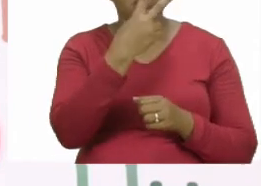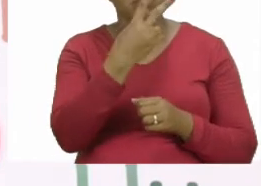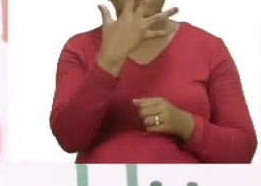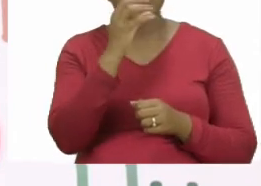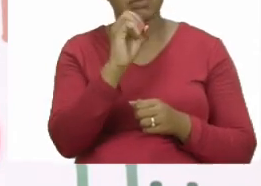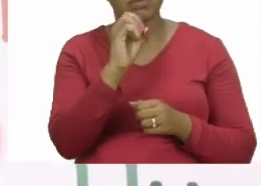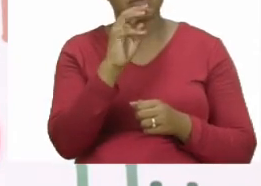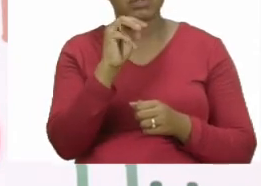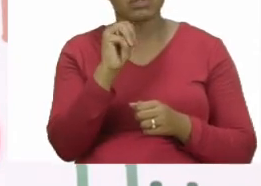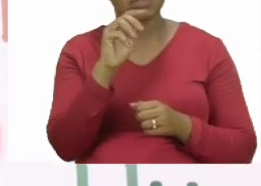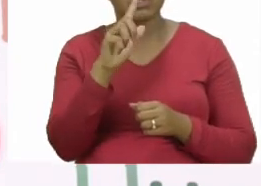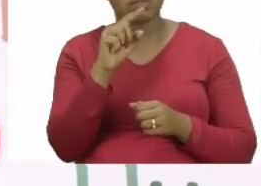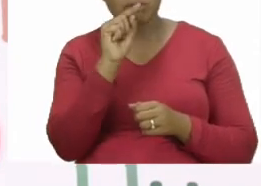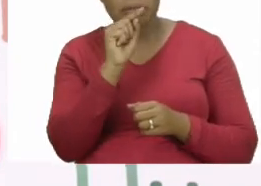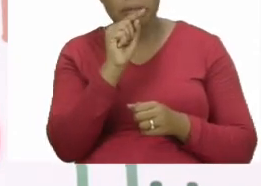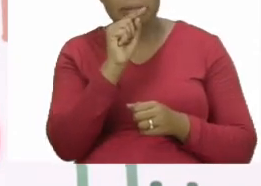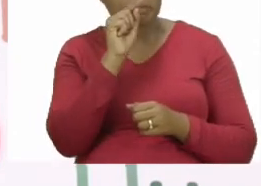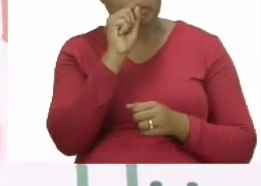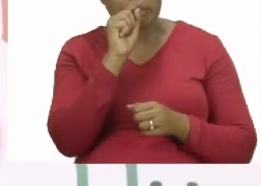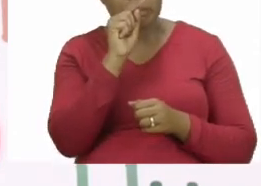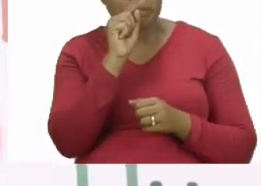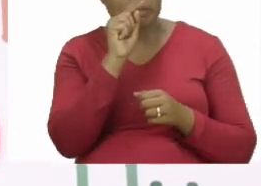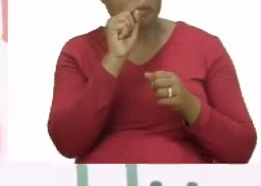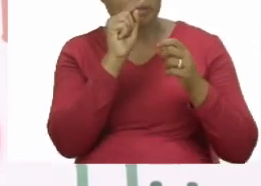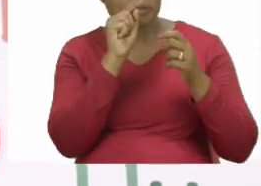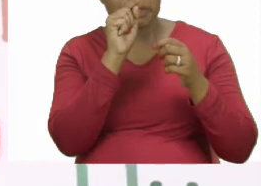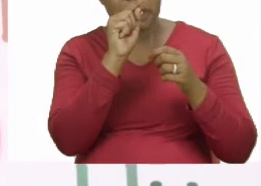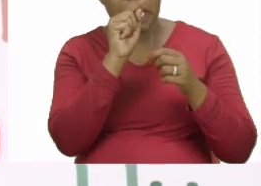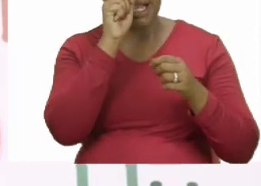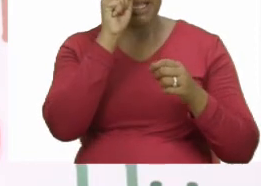you check and you check and you check. And there we have